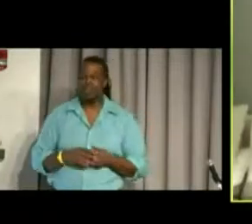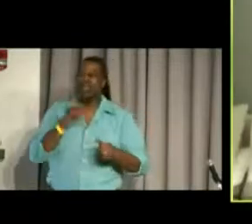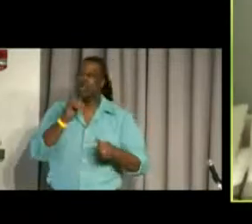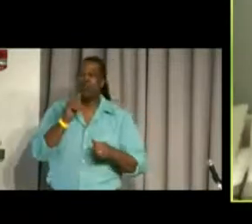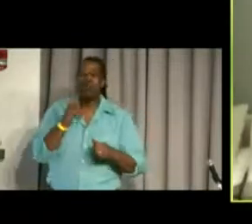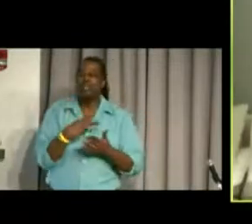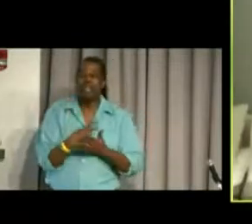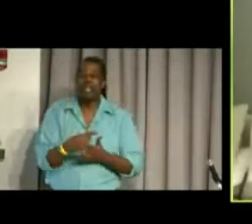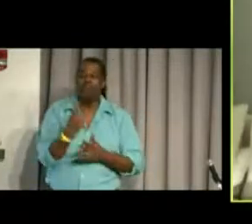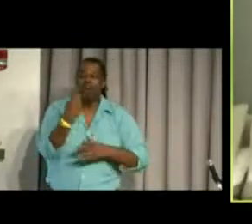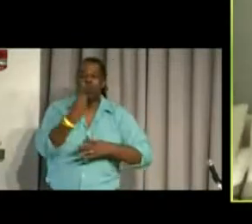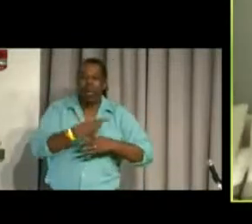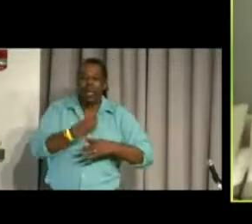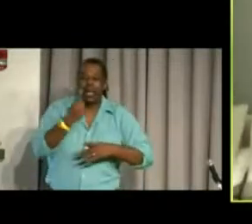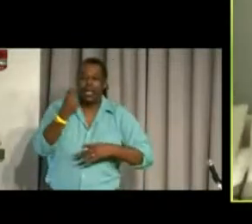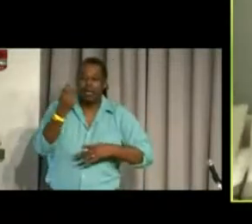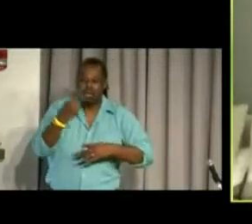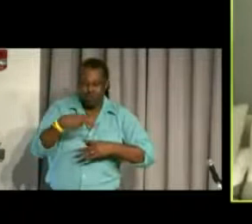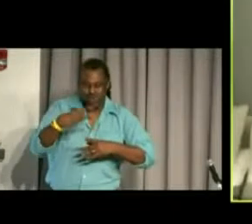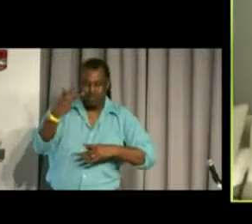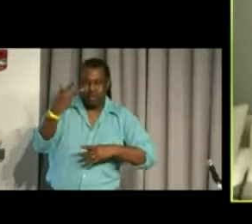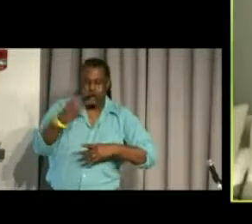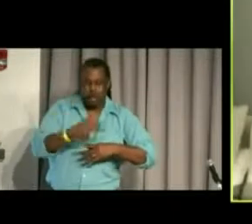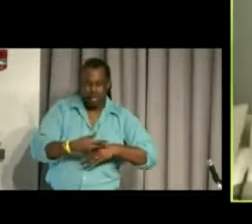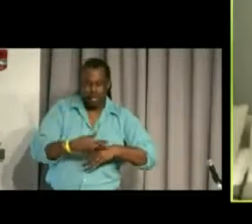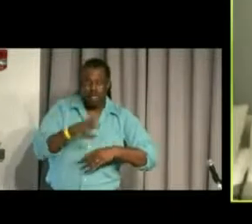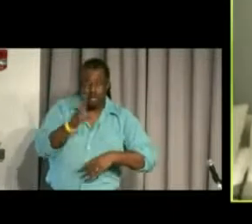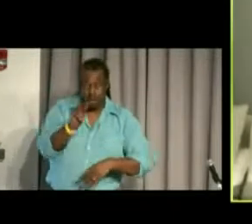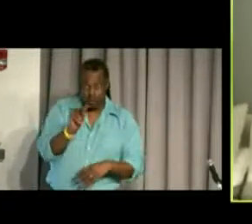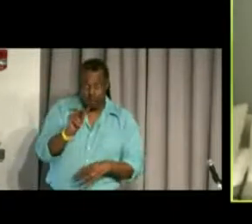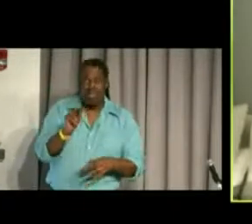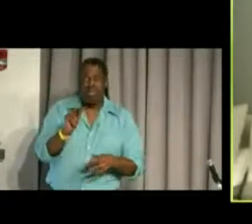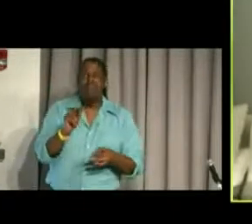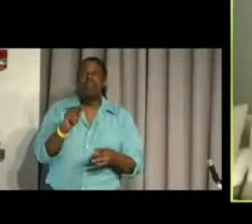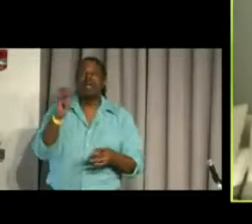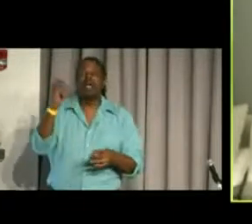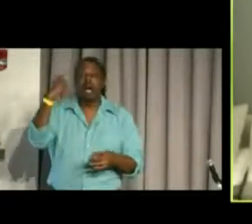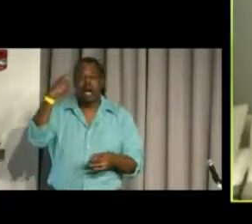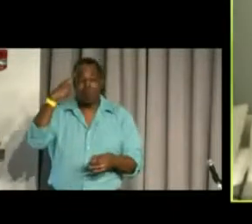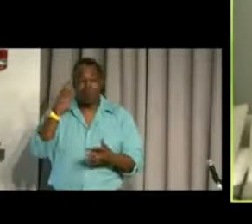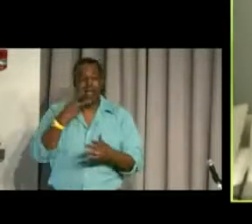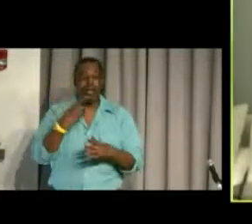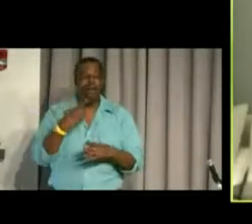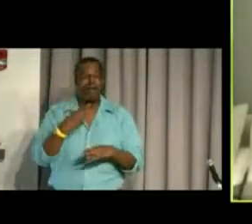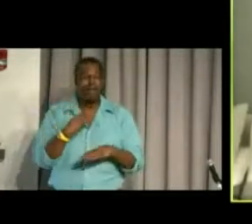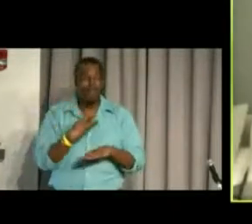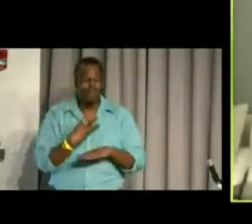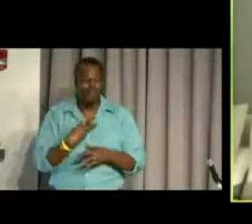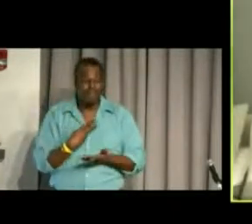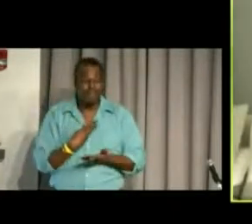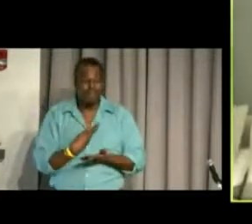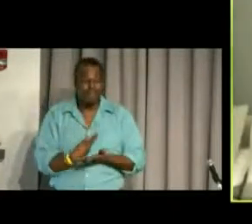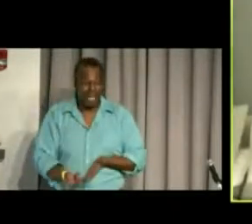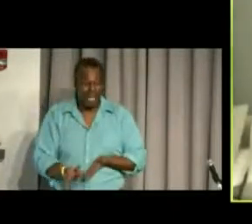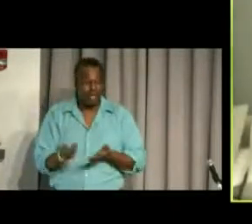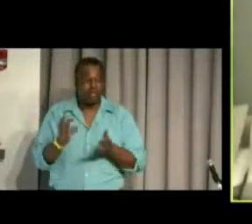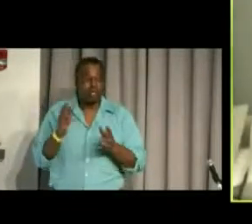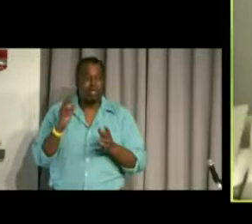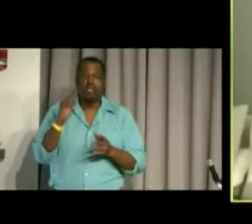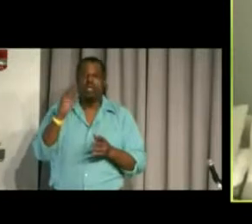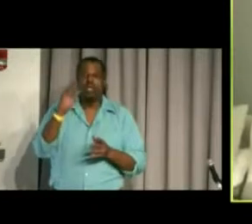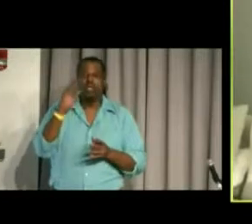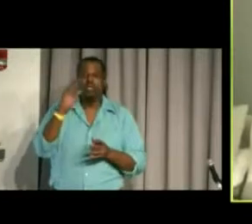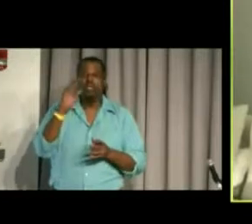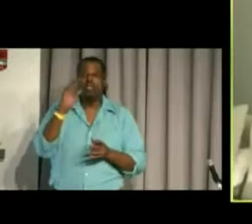day or 2 days or 3 days. They literally failed. The governor failed to call for a state of emergency after